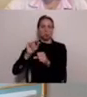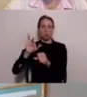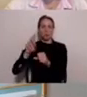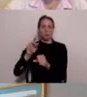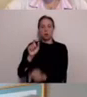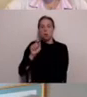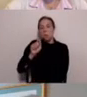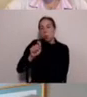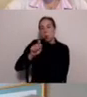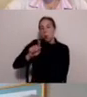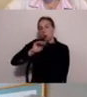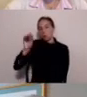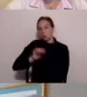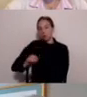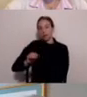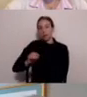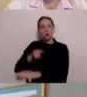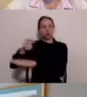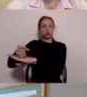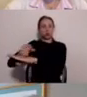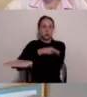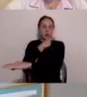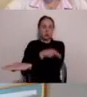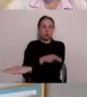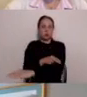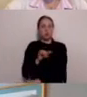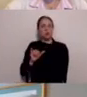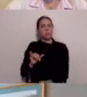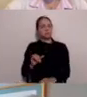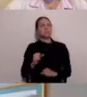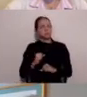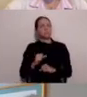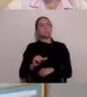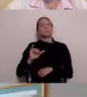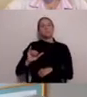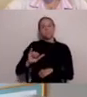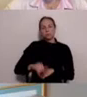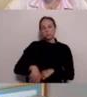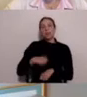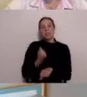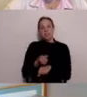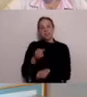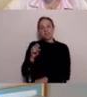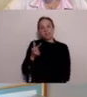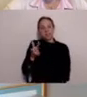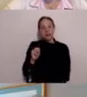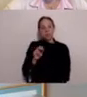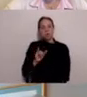And I think this really speaks to the lockdown phase that the SMA community goes into during